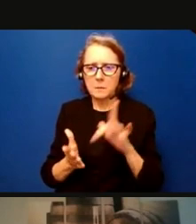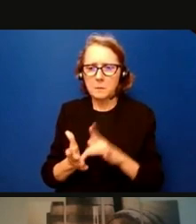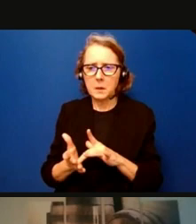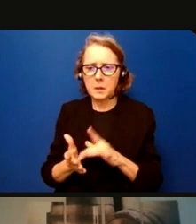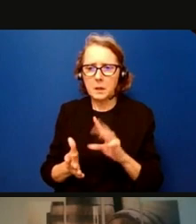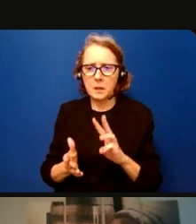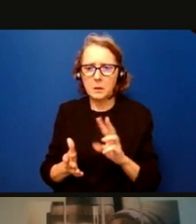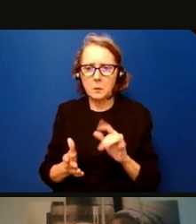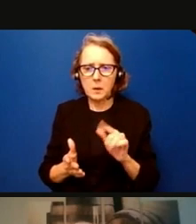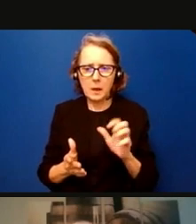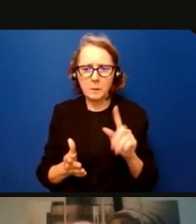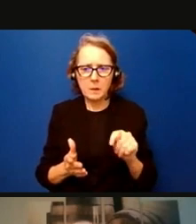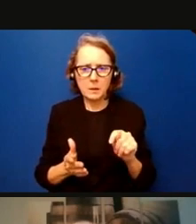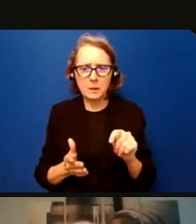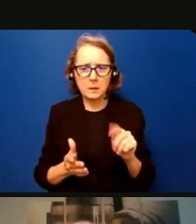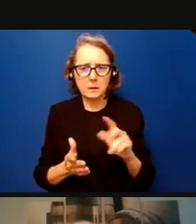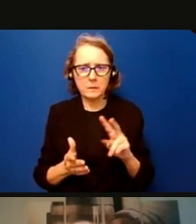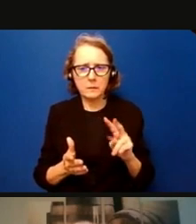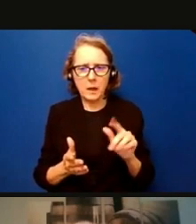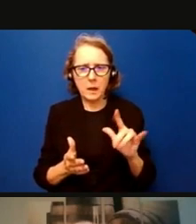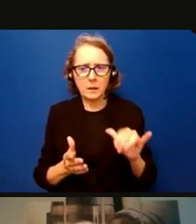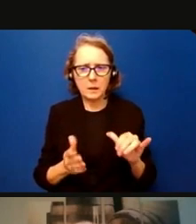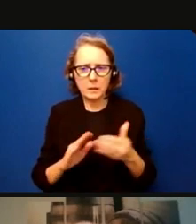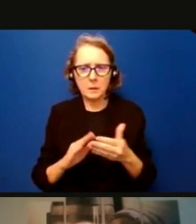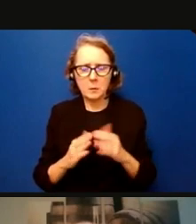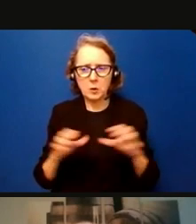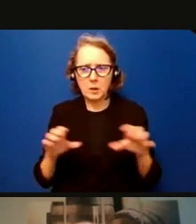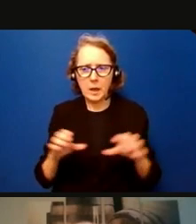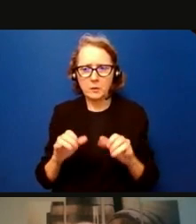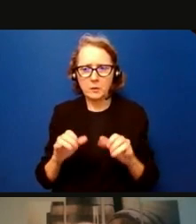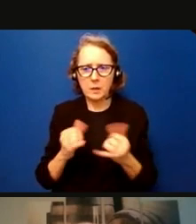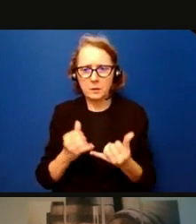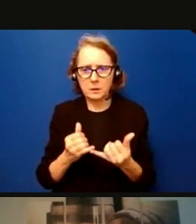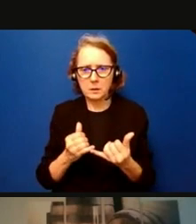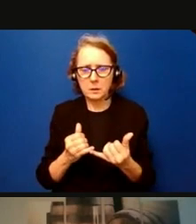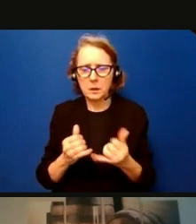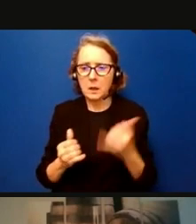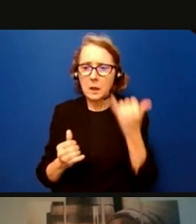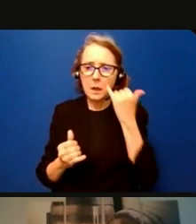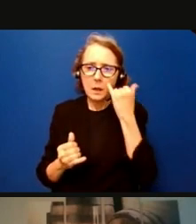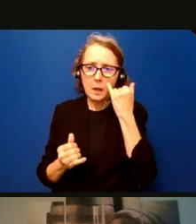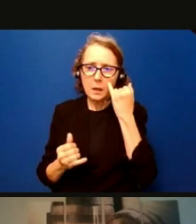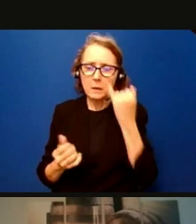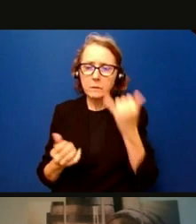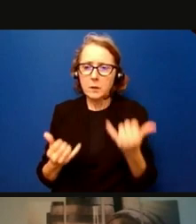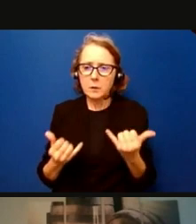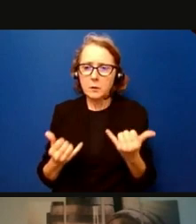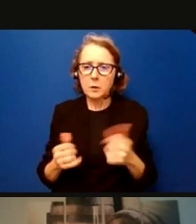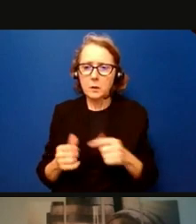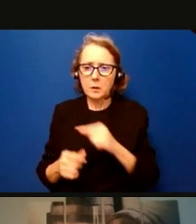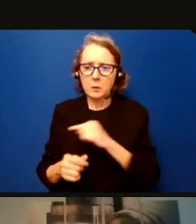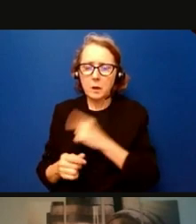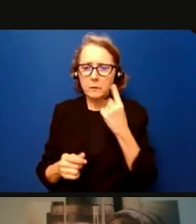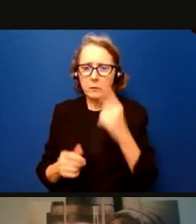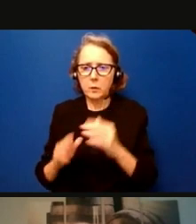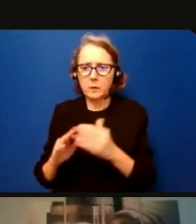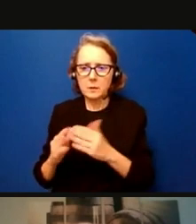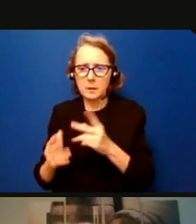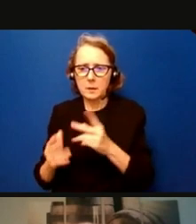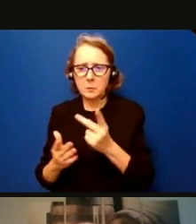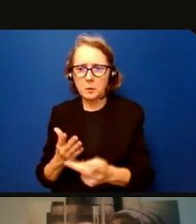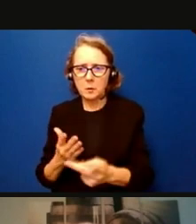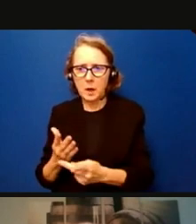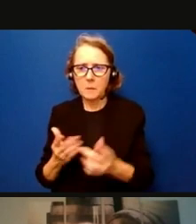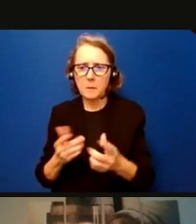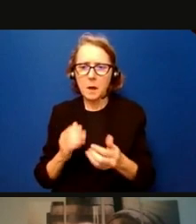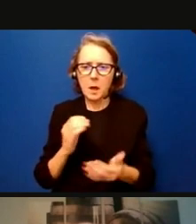Agency. If they currently qualify for the city's program, they will automatically be rolled